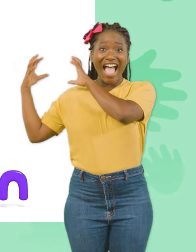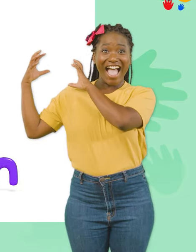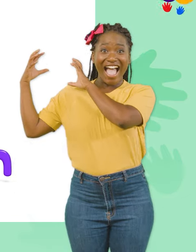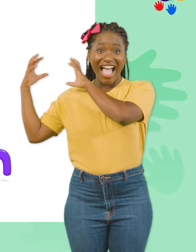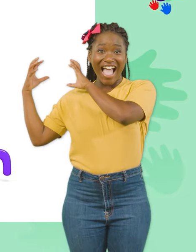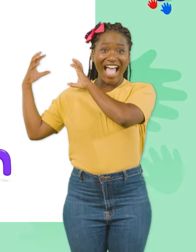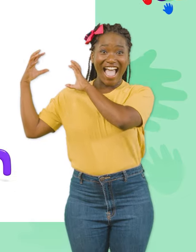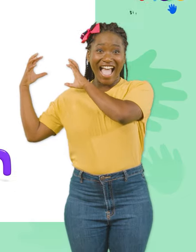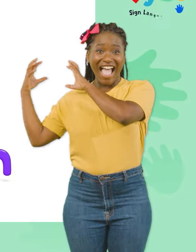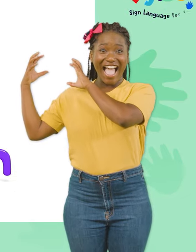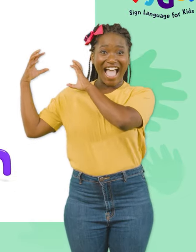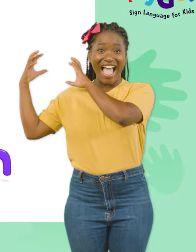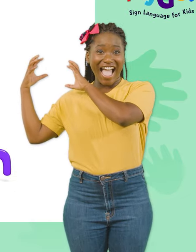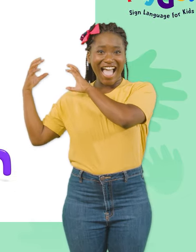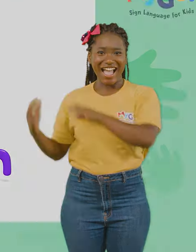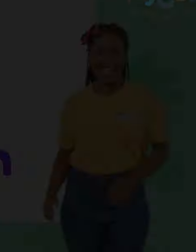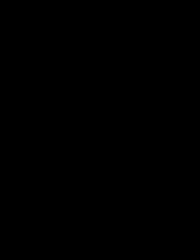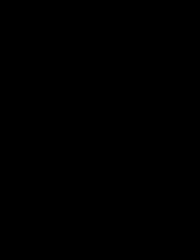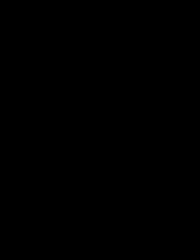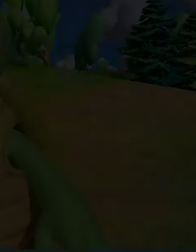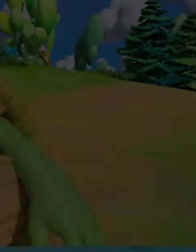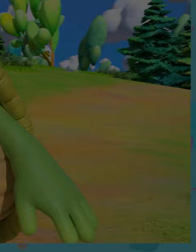Cocomelon! Rocco!